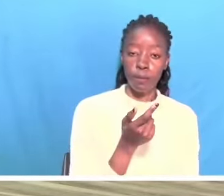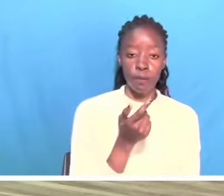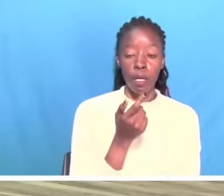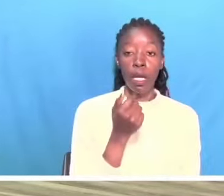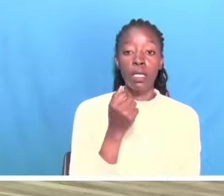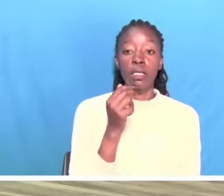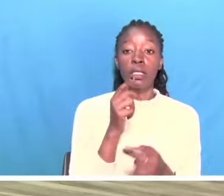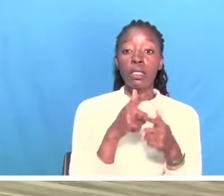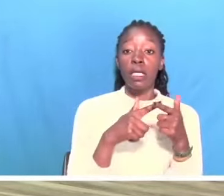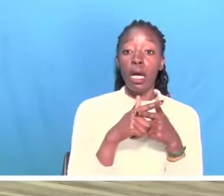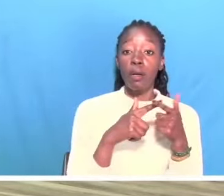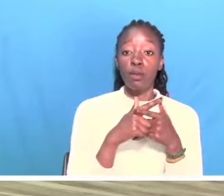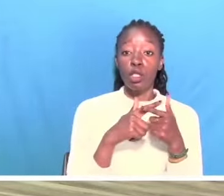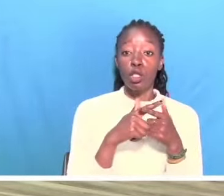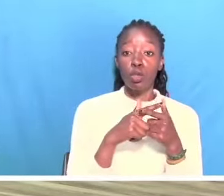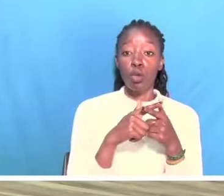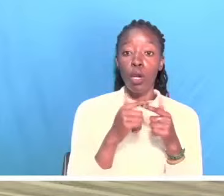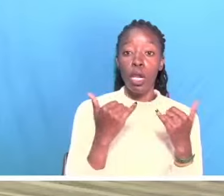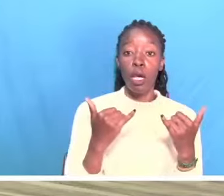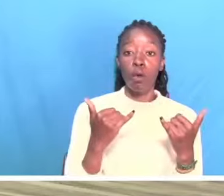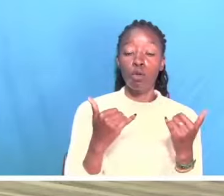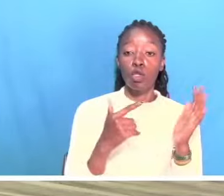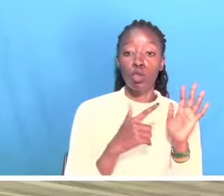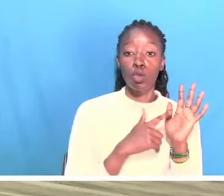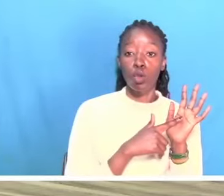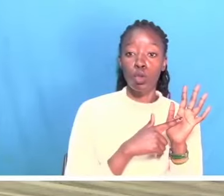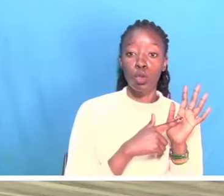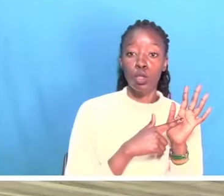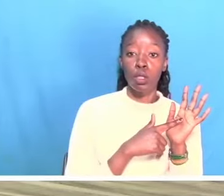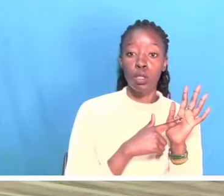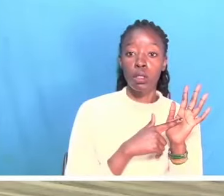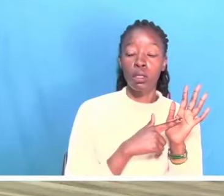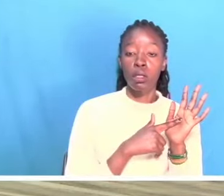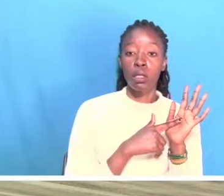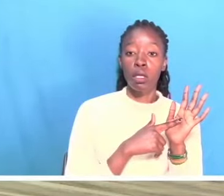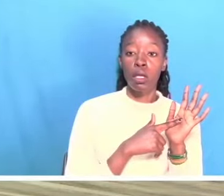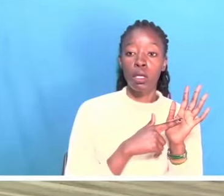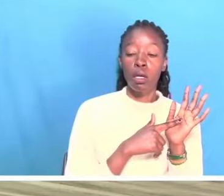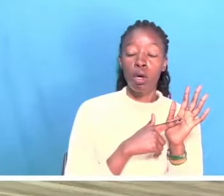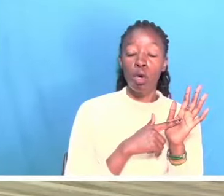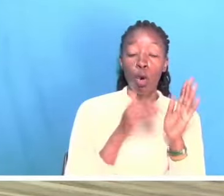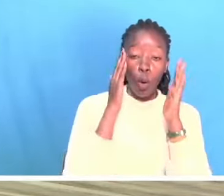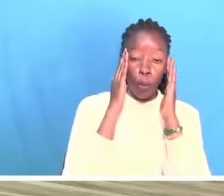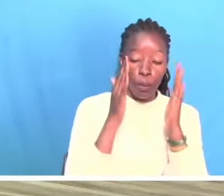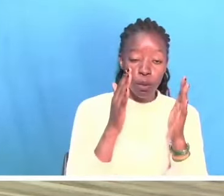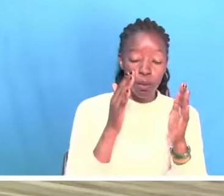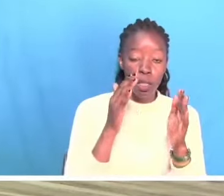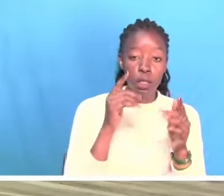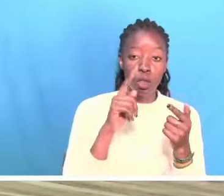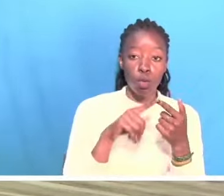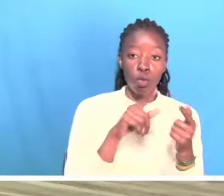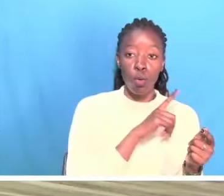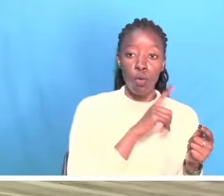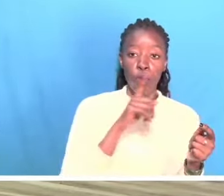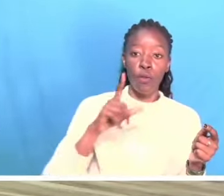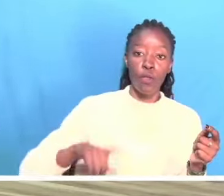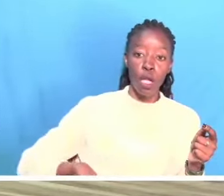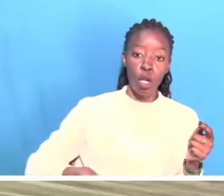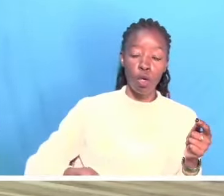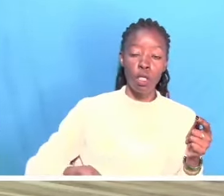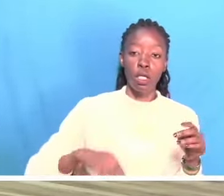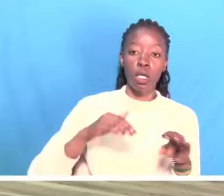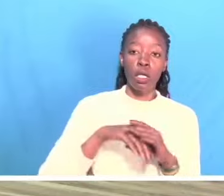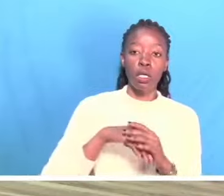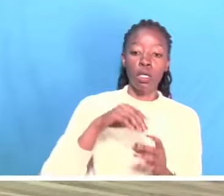Circumcision, therefore, signified consecration to the Lord and his lordship. You can find that in Deuteronomy